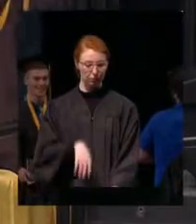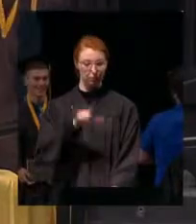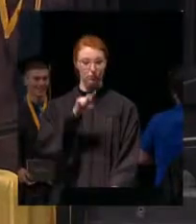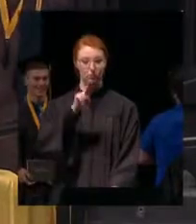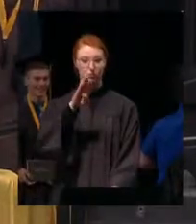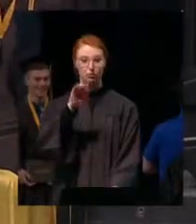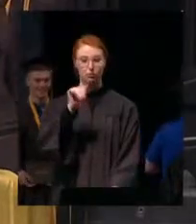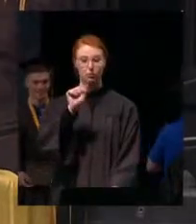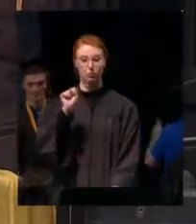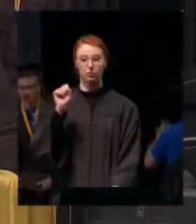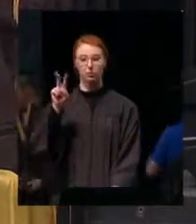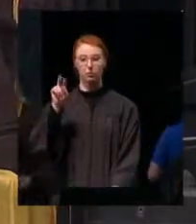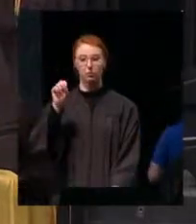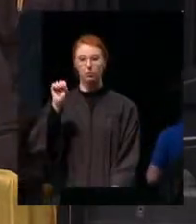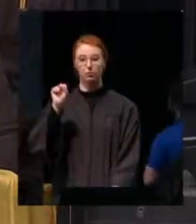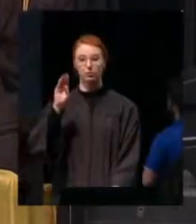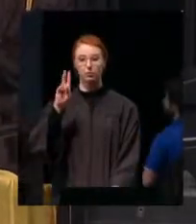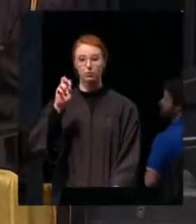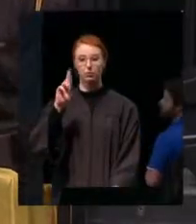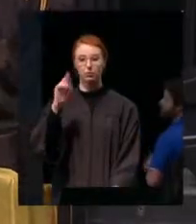Lucas Vosberg.